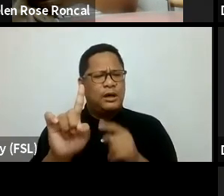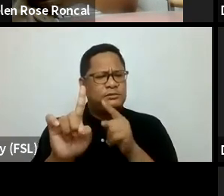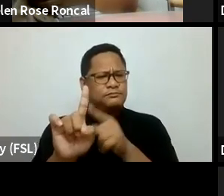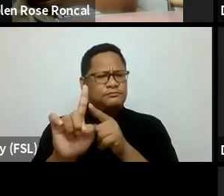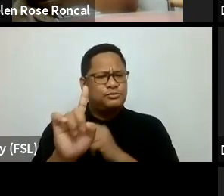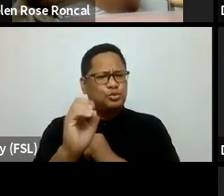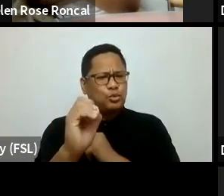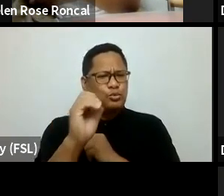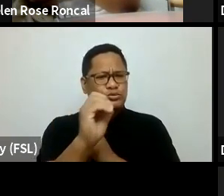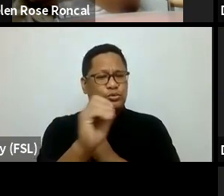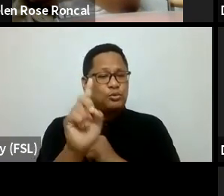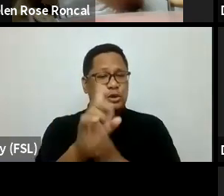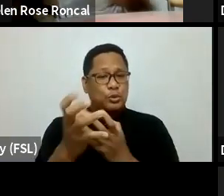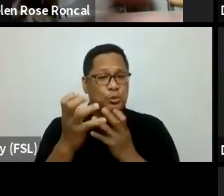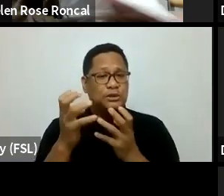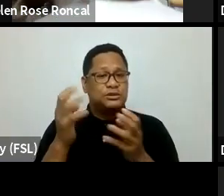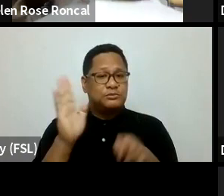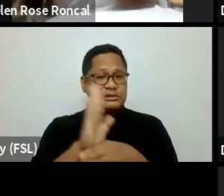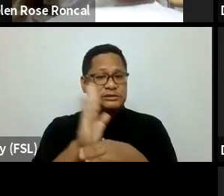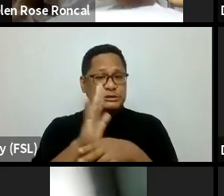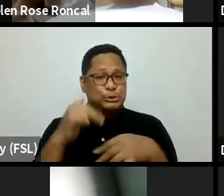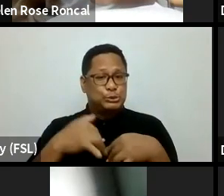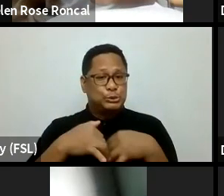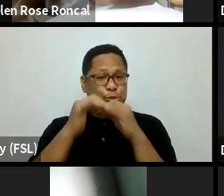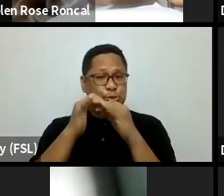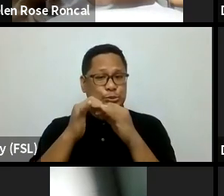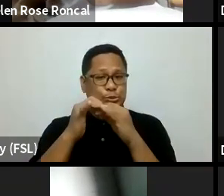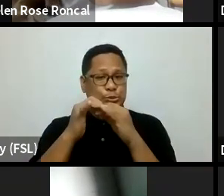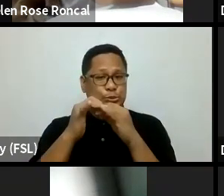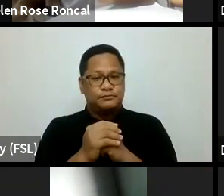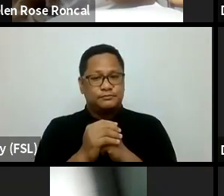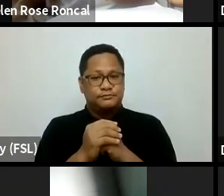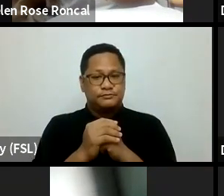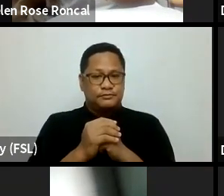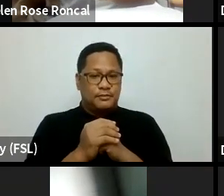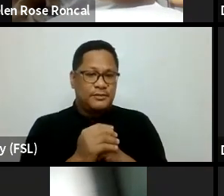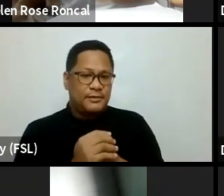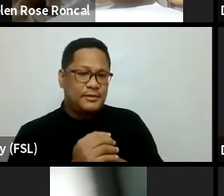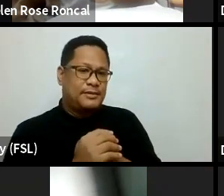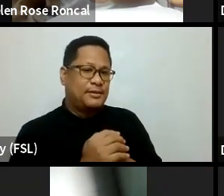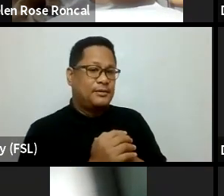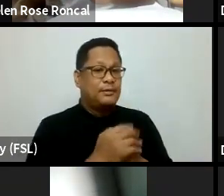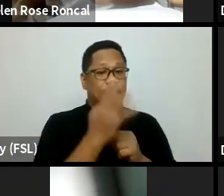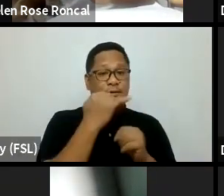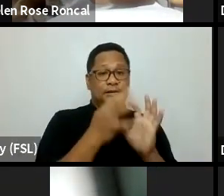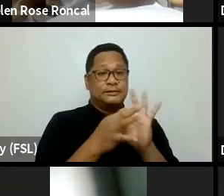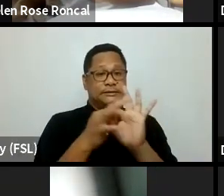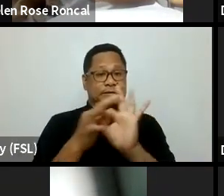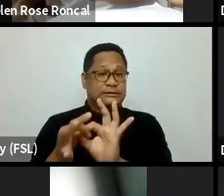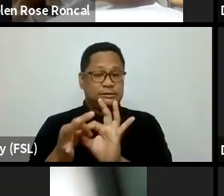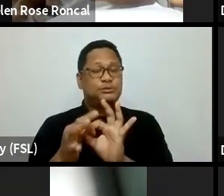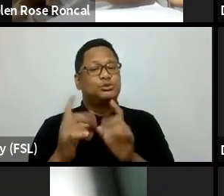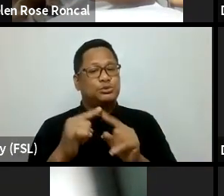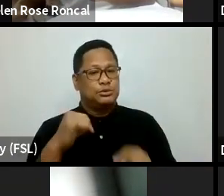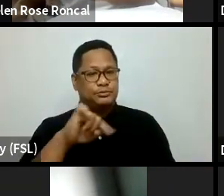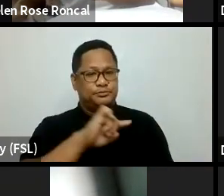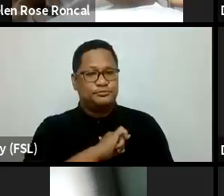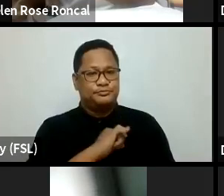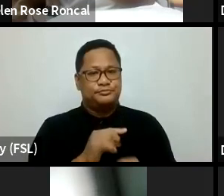own. Okay? Because it's very much related to our